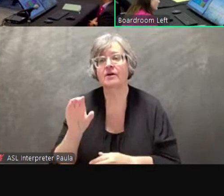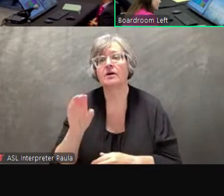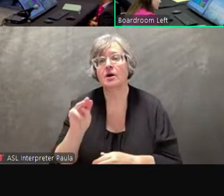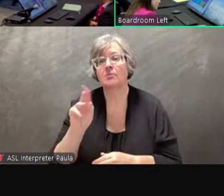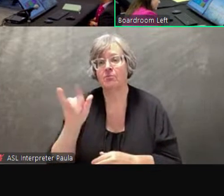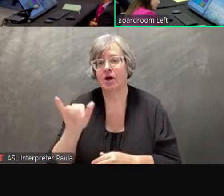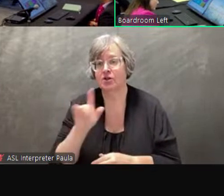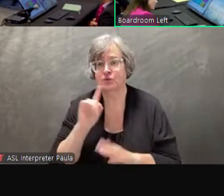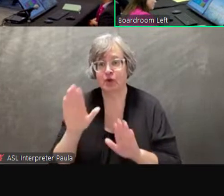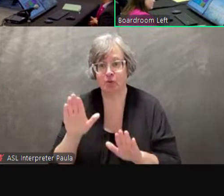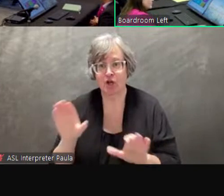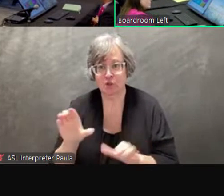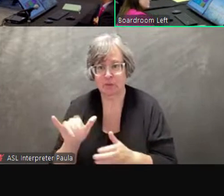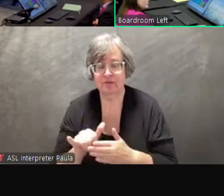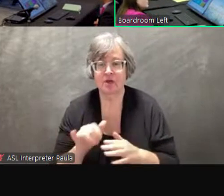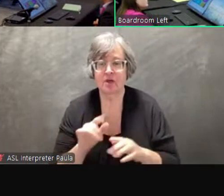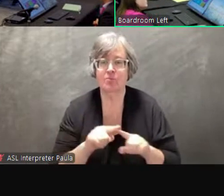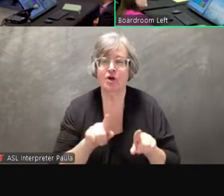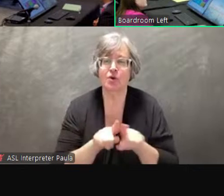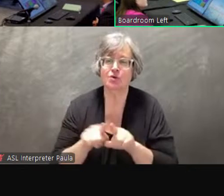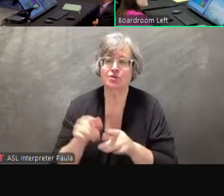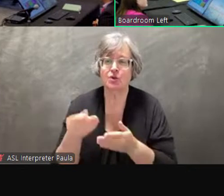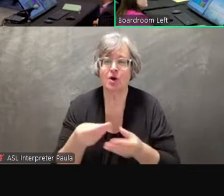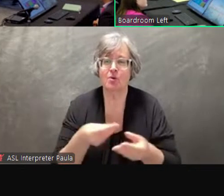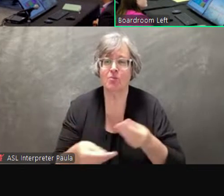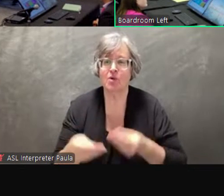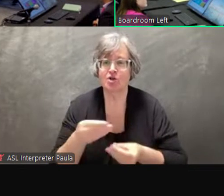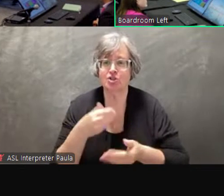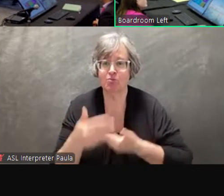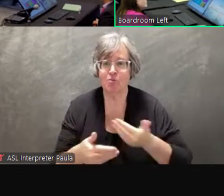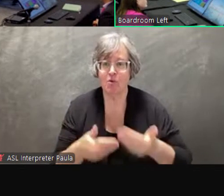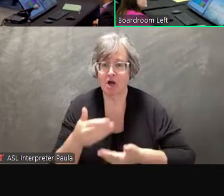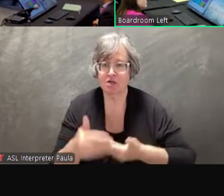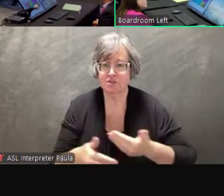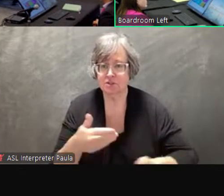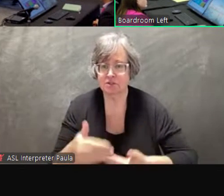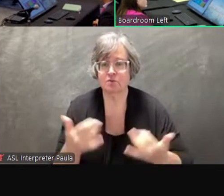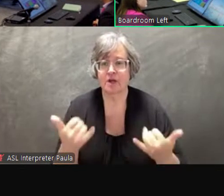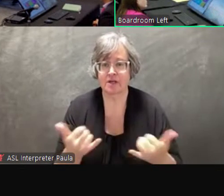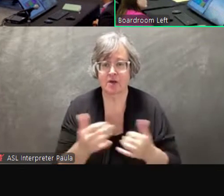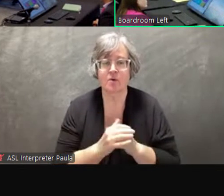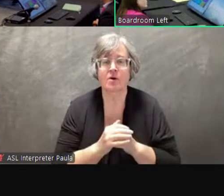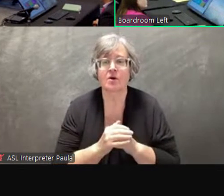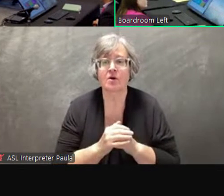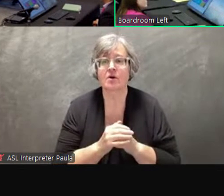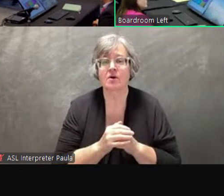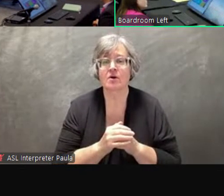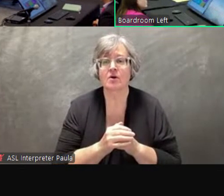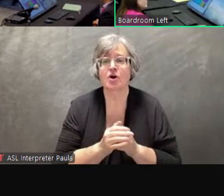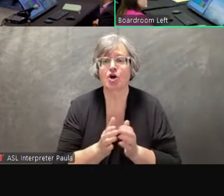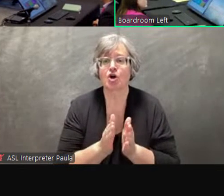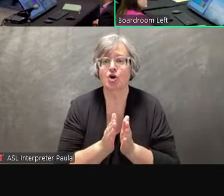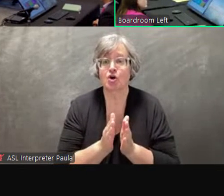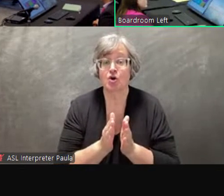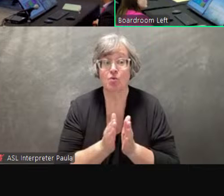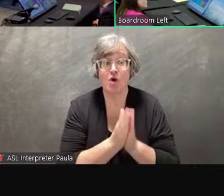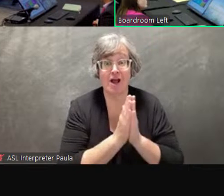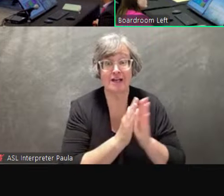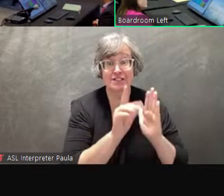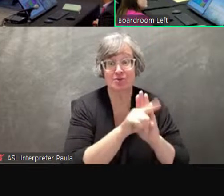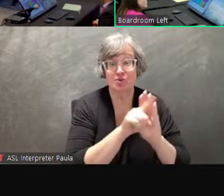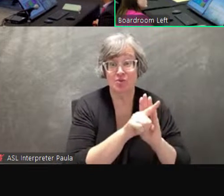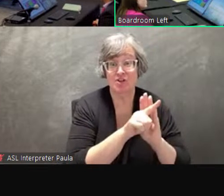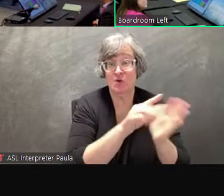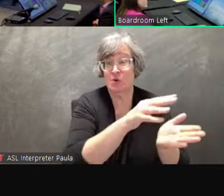there. There's also a budget process in motion for the agency. And there's a request to Springfield to provide